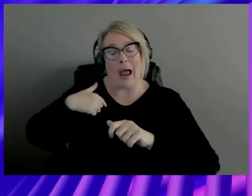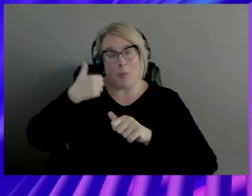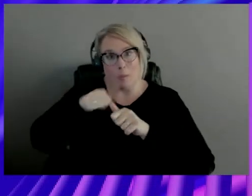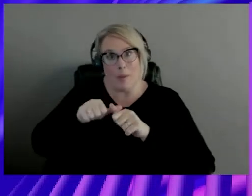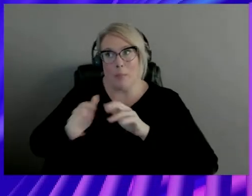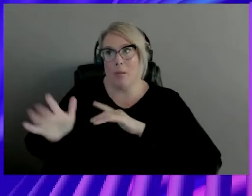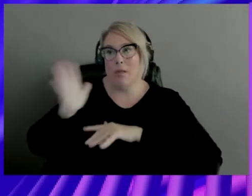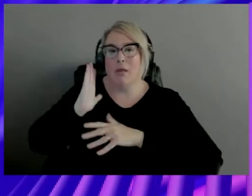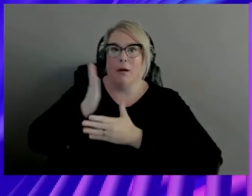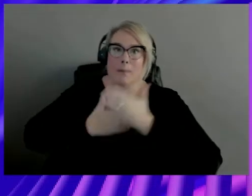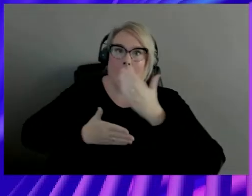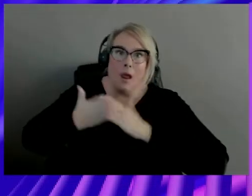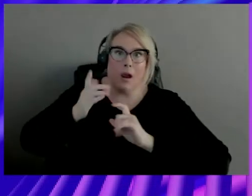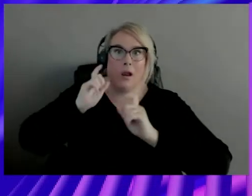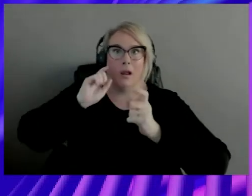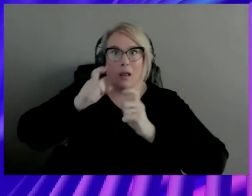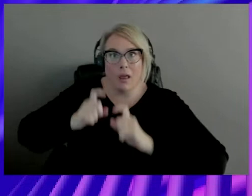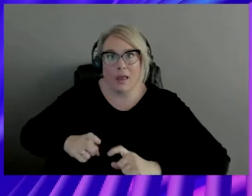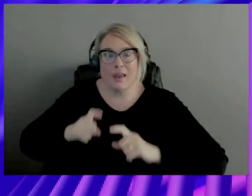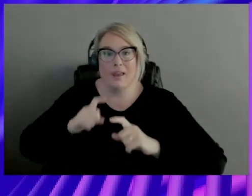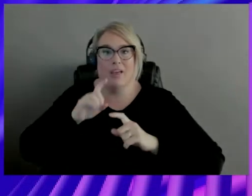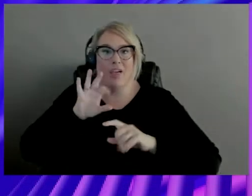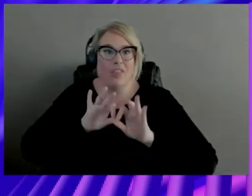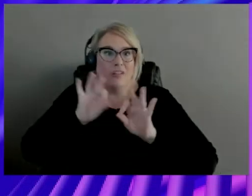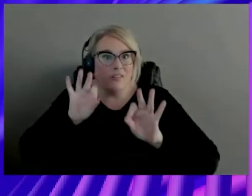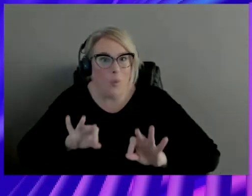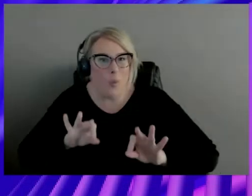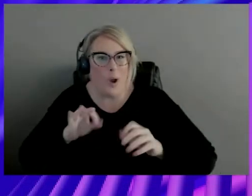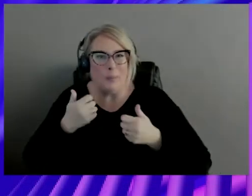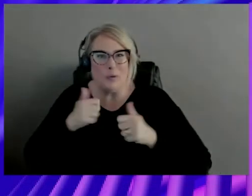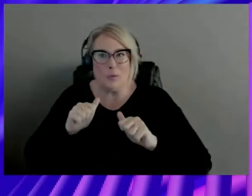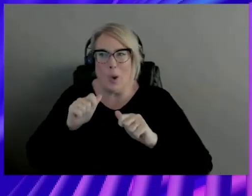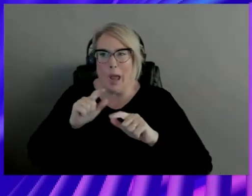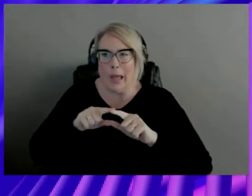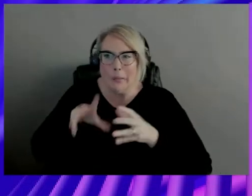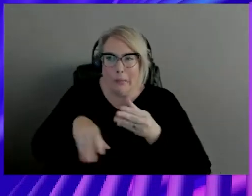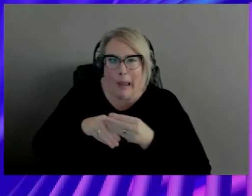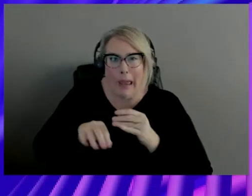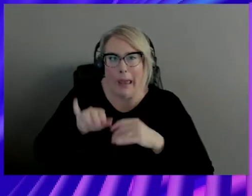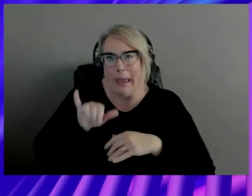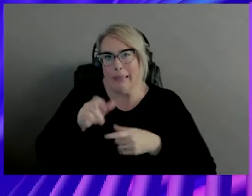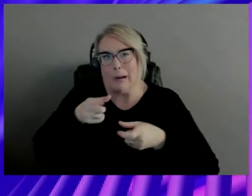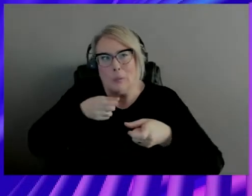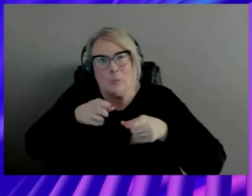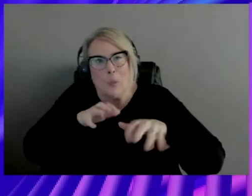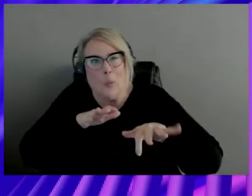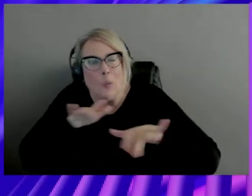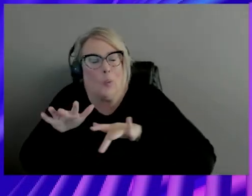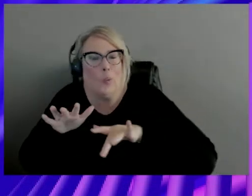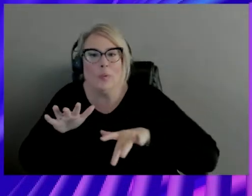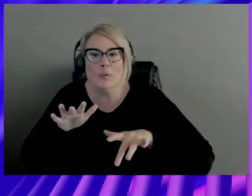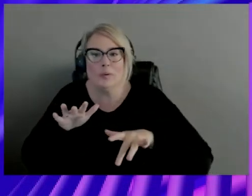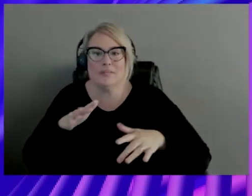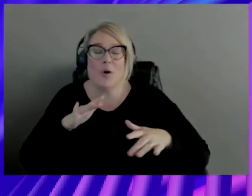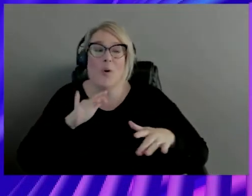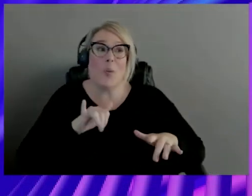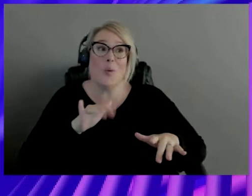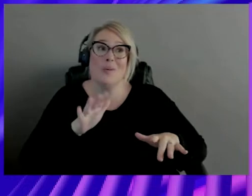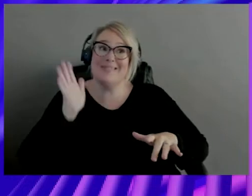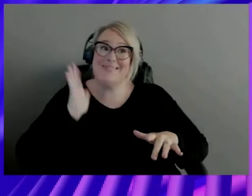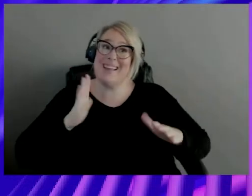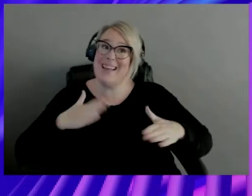WPF forms and trying to squeeze that last little control in there, right? Happy days. Happy days,